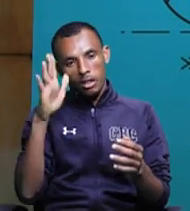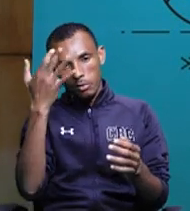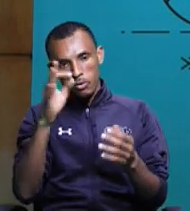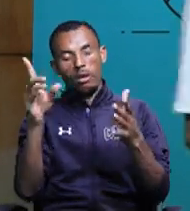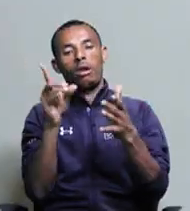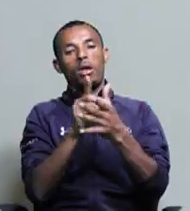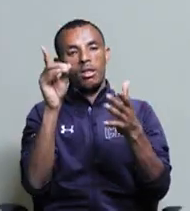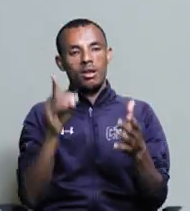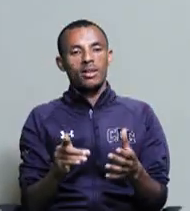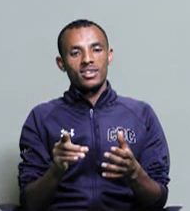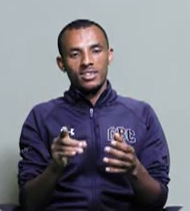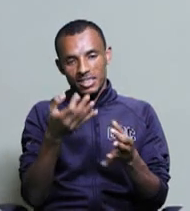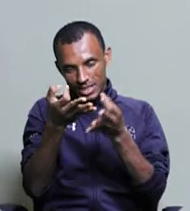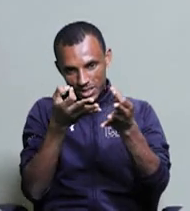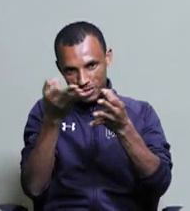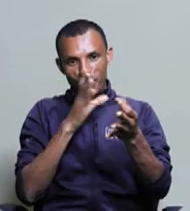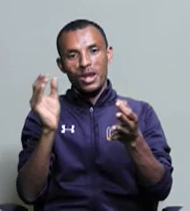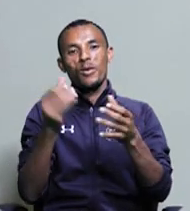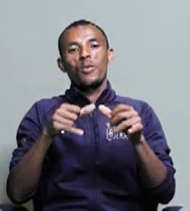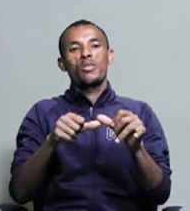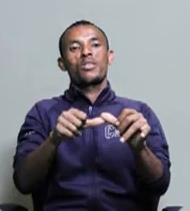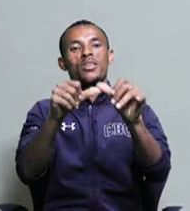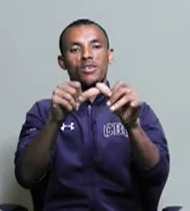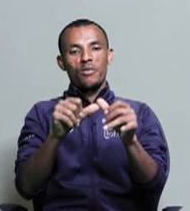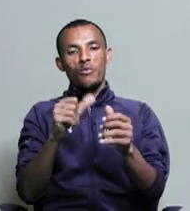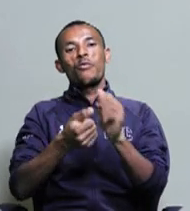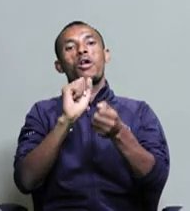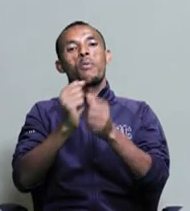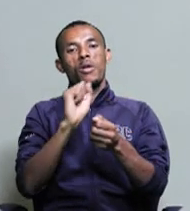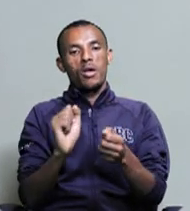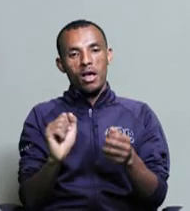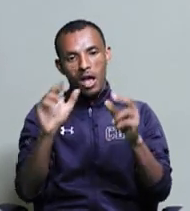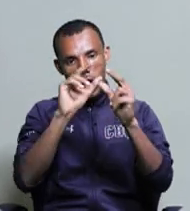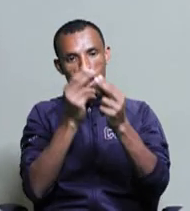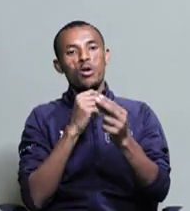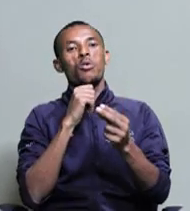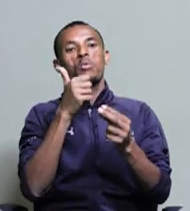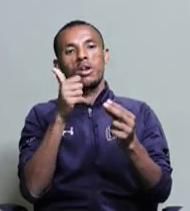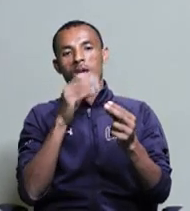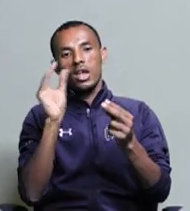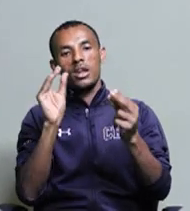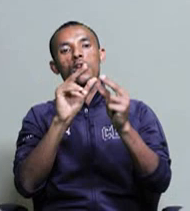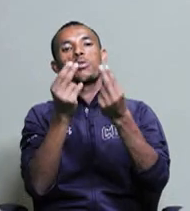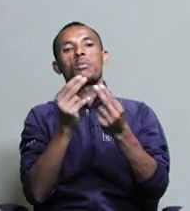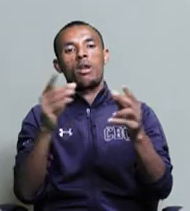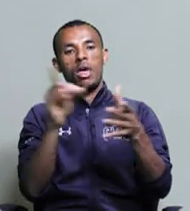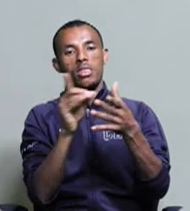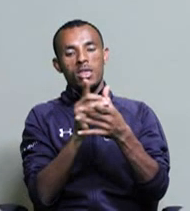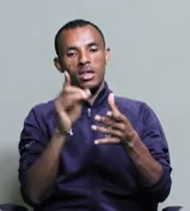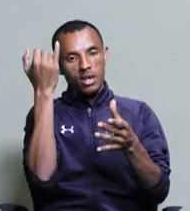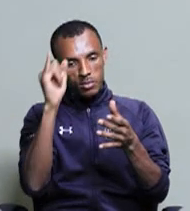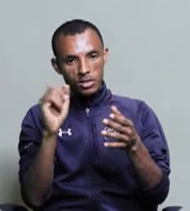of data, discrete and continuous variables, ungrouped and grouped data,